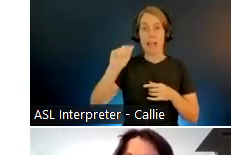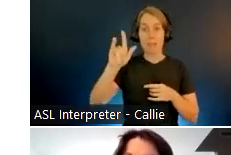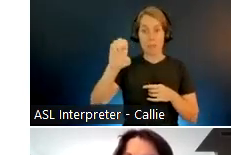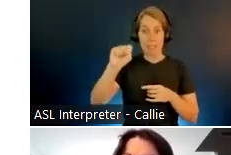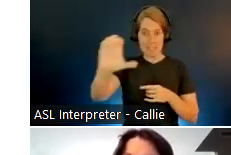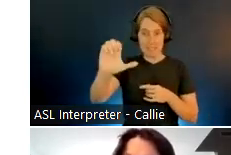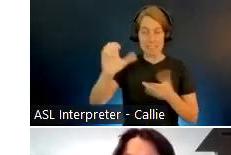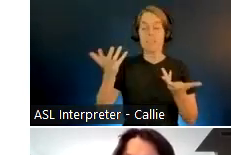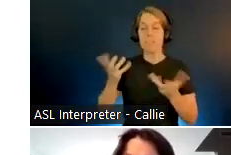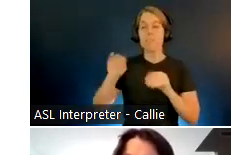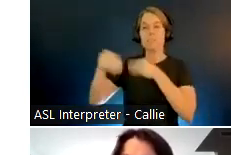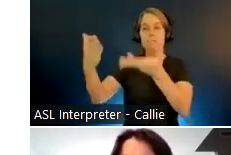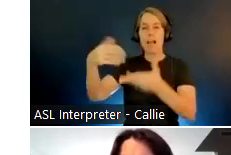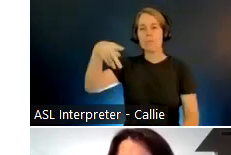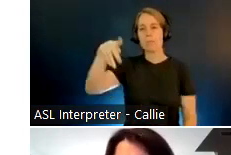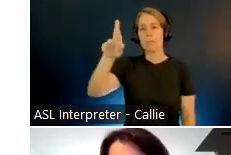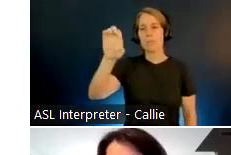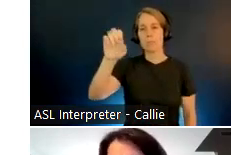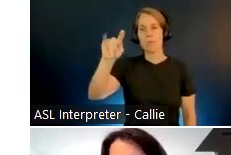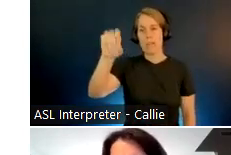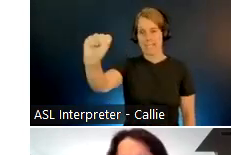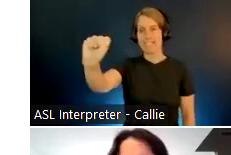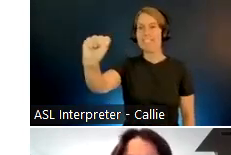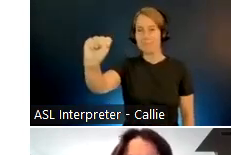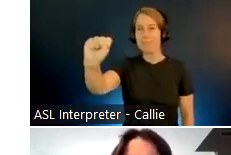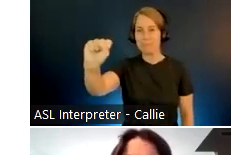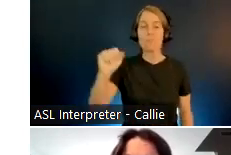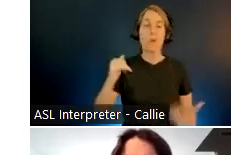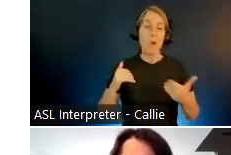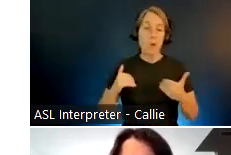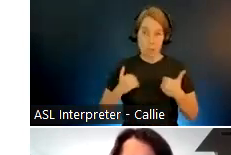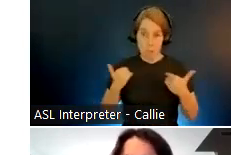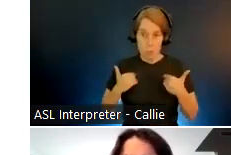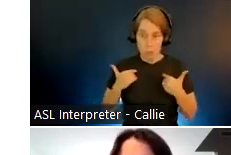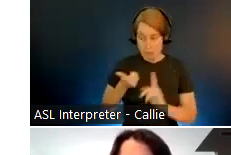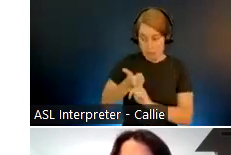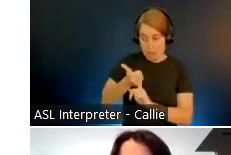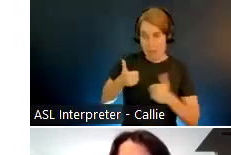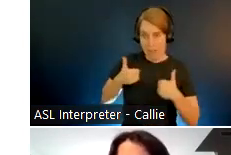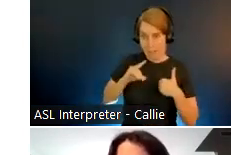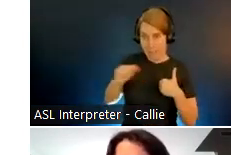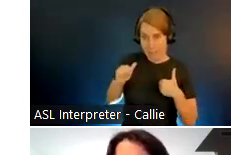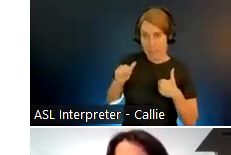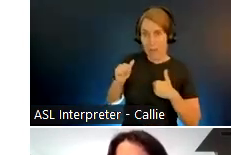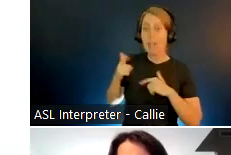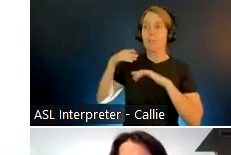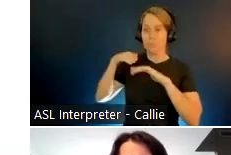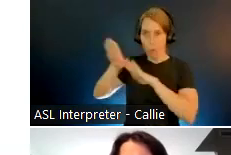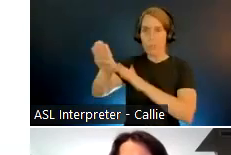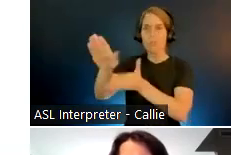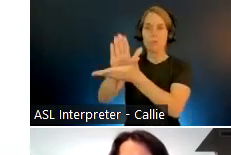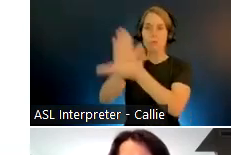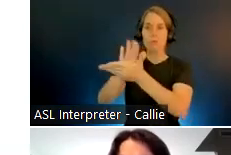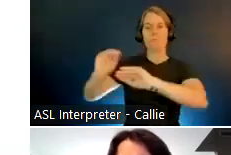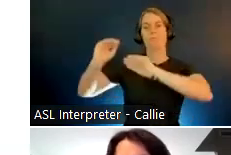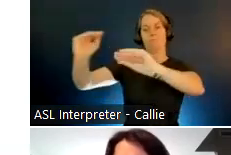have youth with disabilities that go into the schools and teach pre-eds to